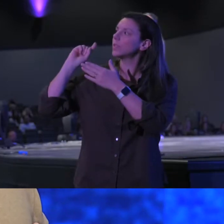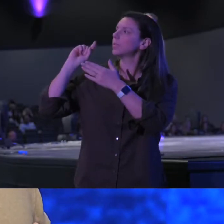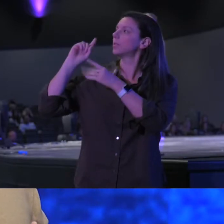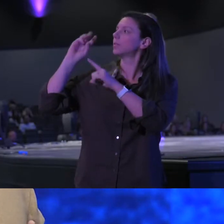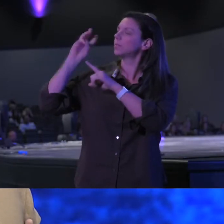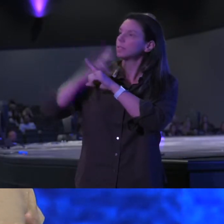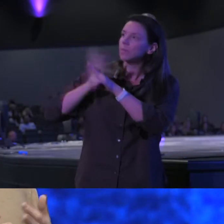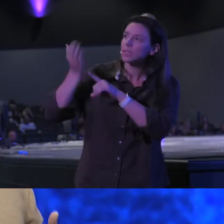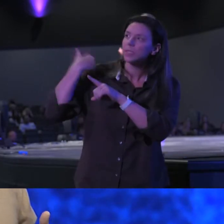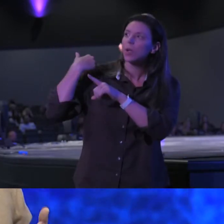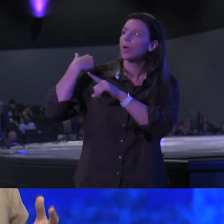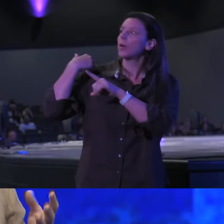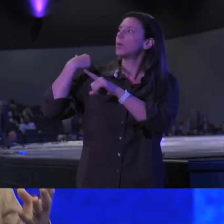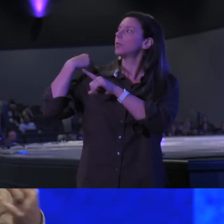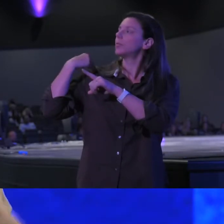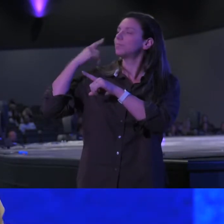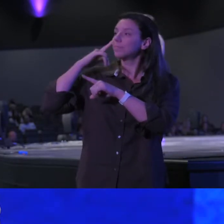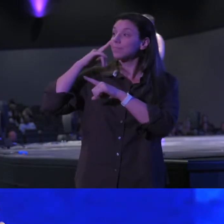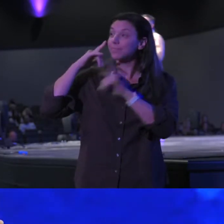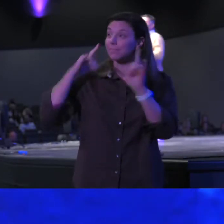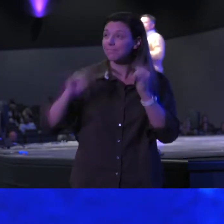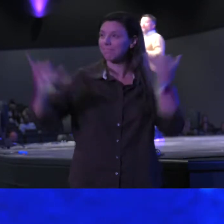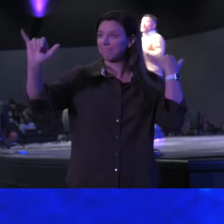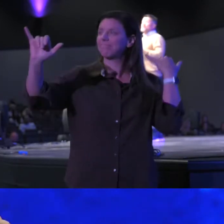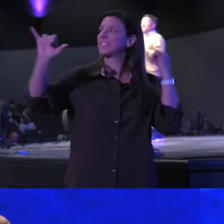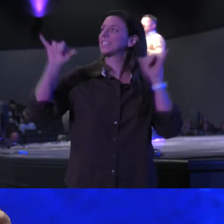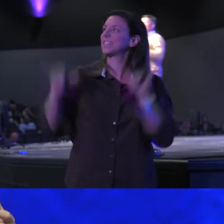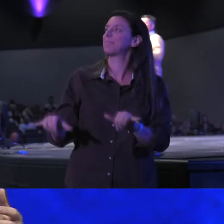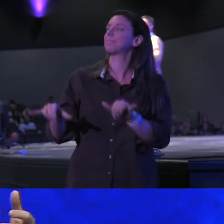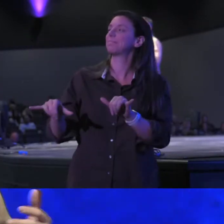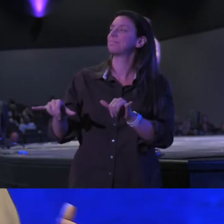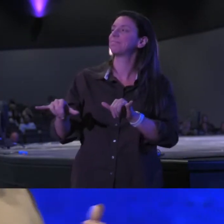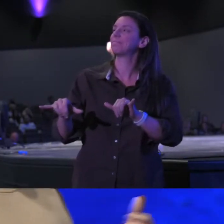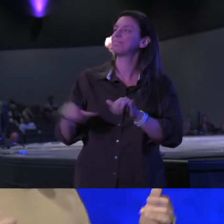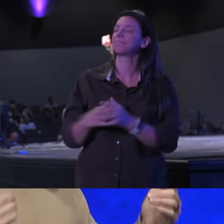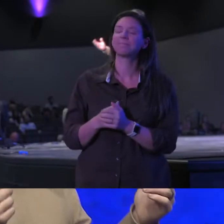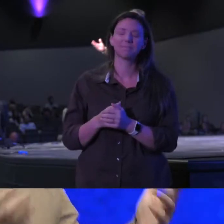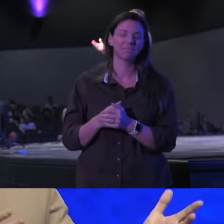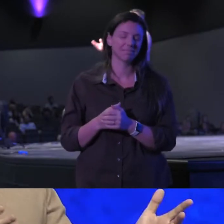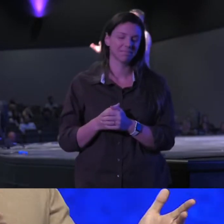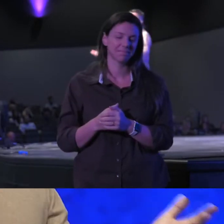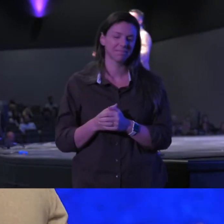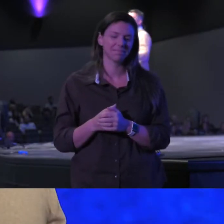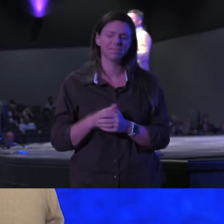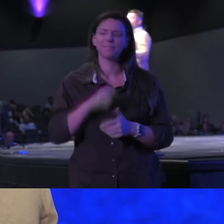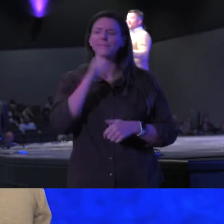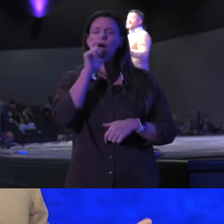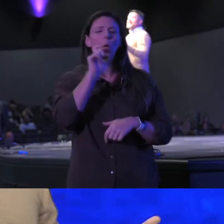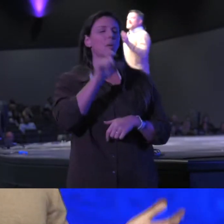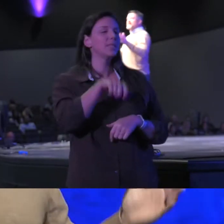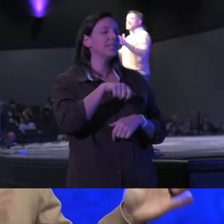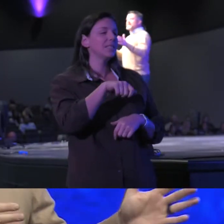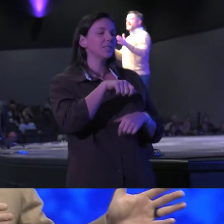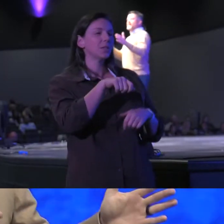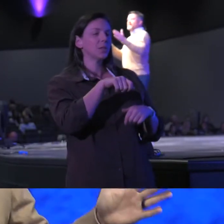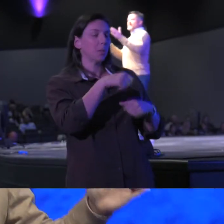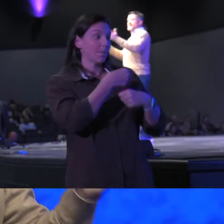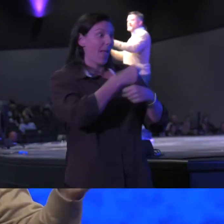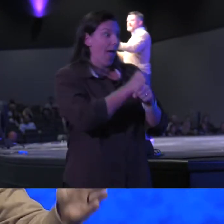ago, and in eternity past. There's no need to manufacture hope when you know the Lord.